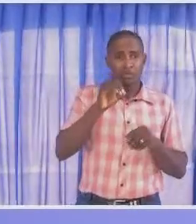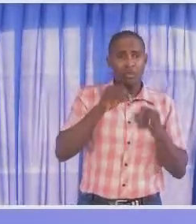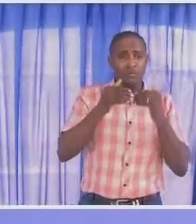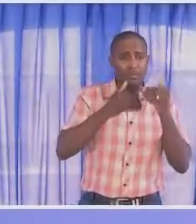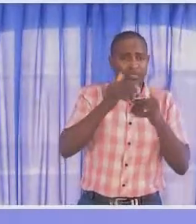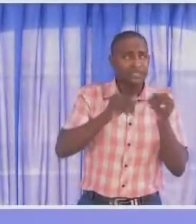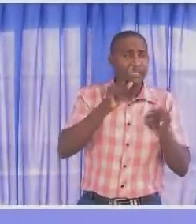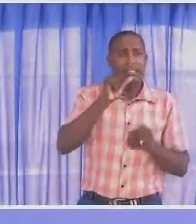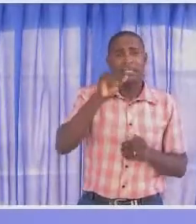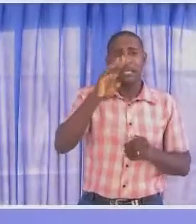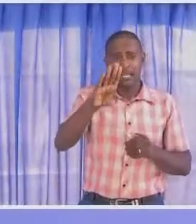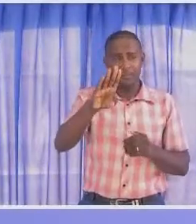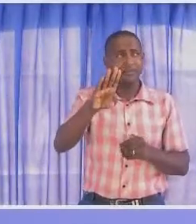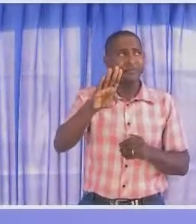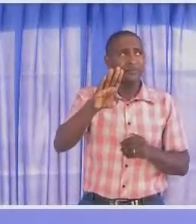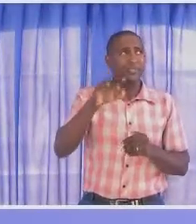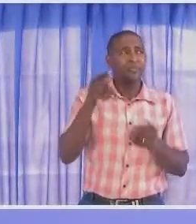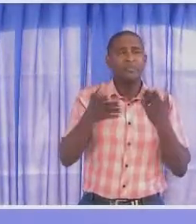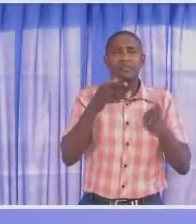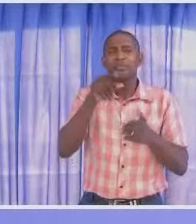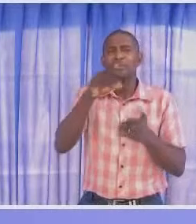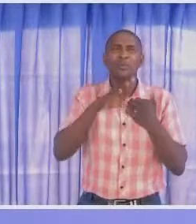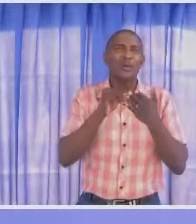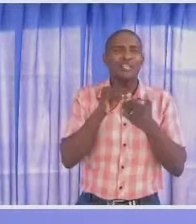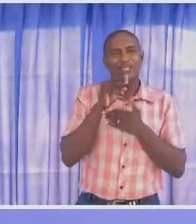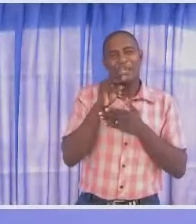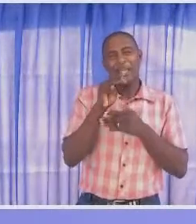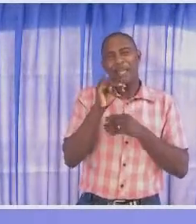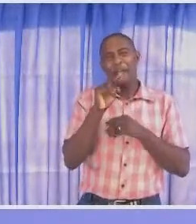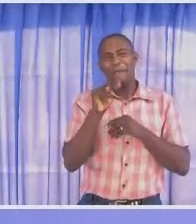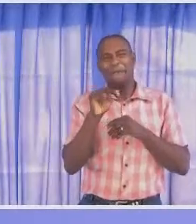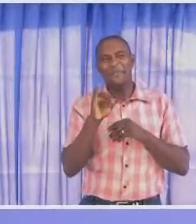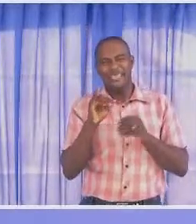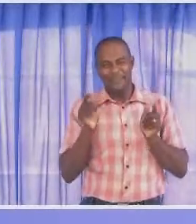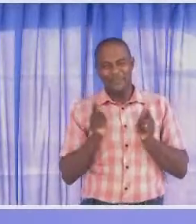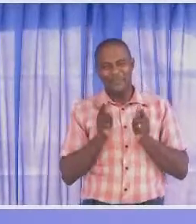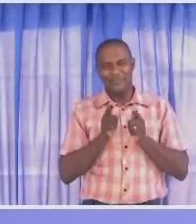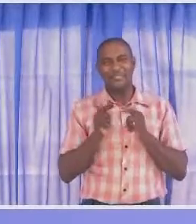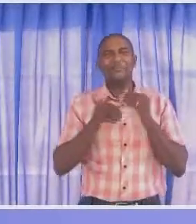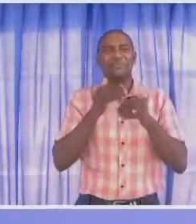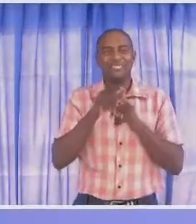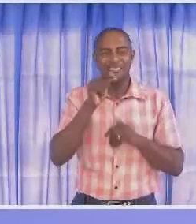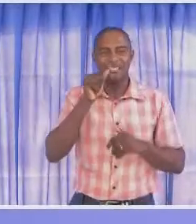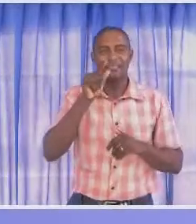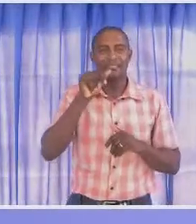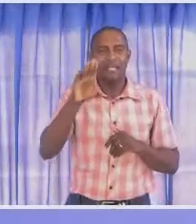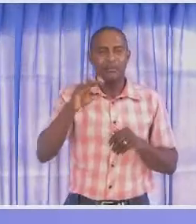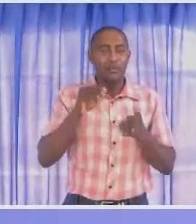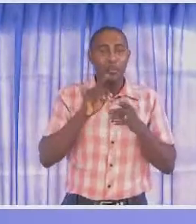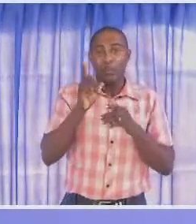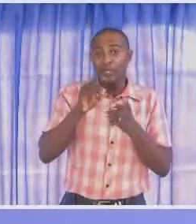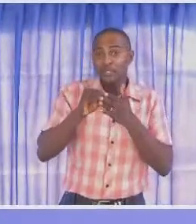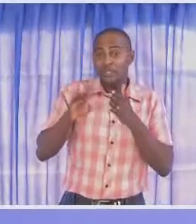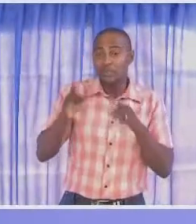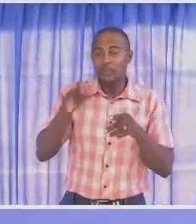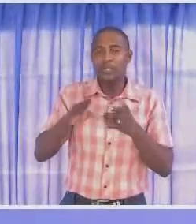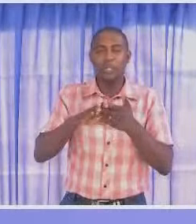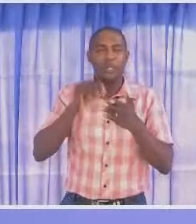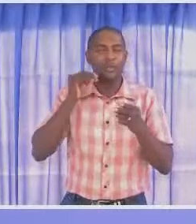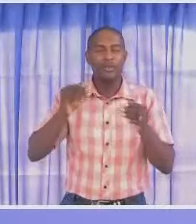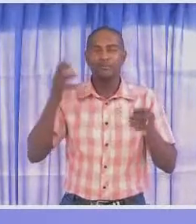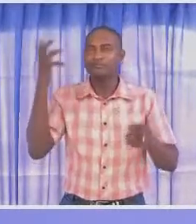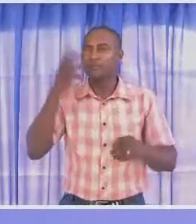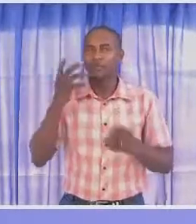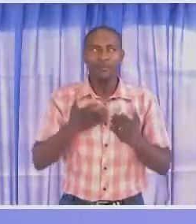you would call a mini processing unit, where the students will do and learn remarkable things about food. I love